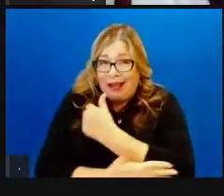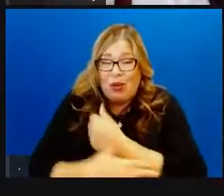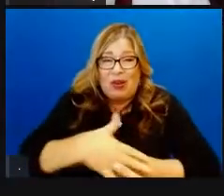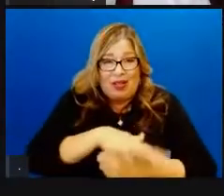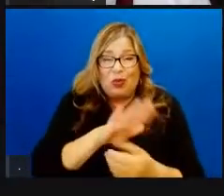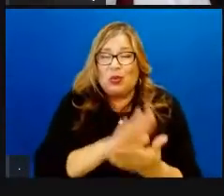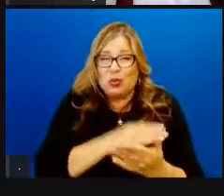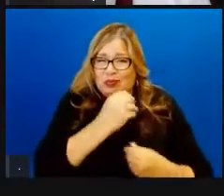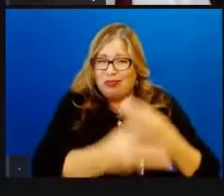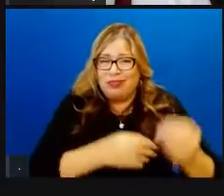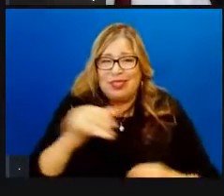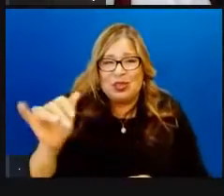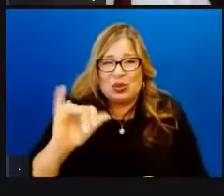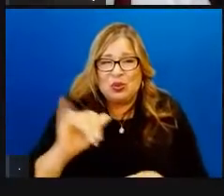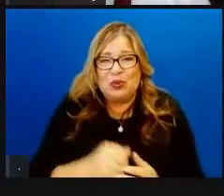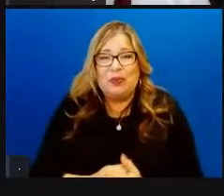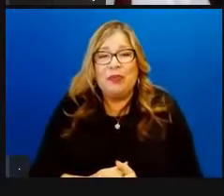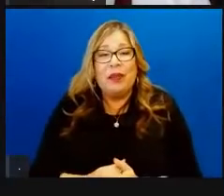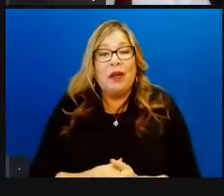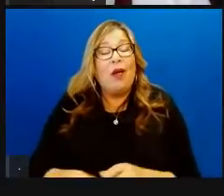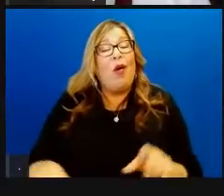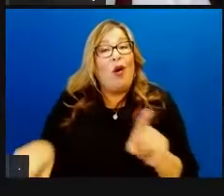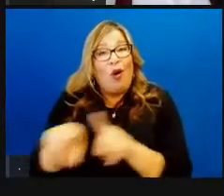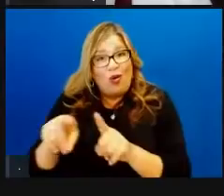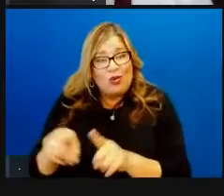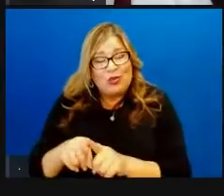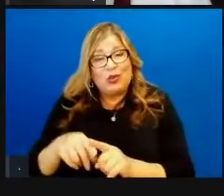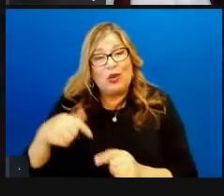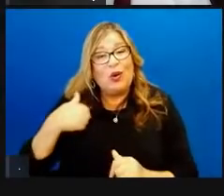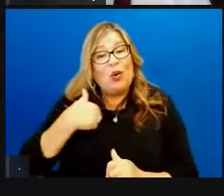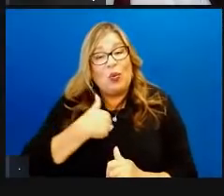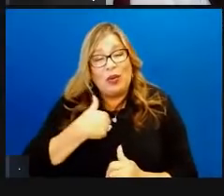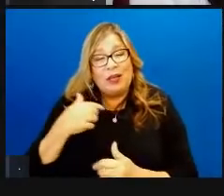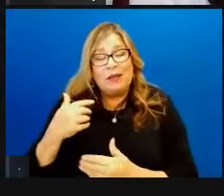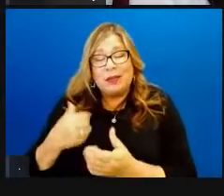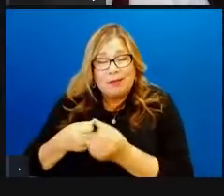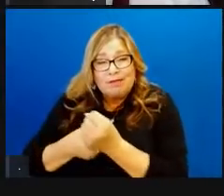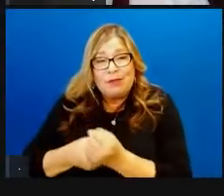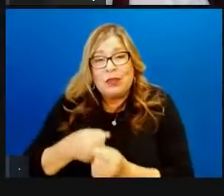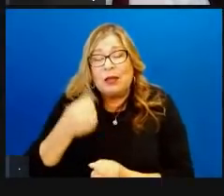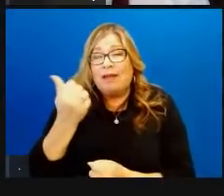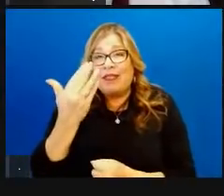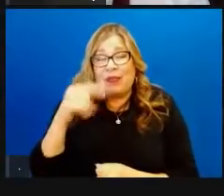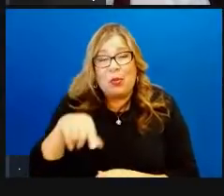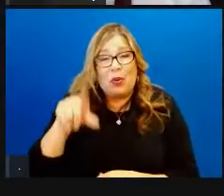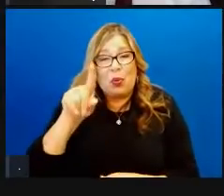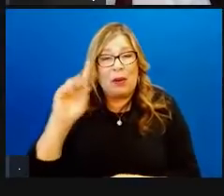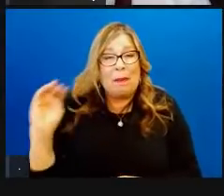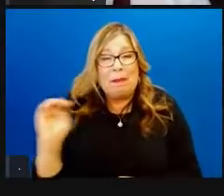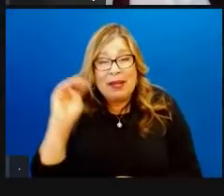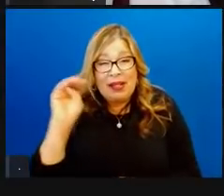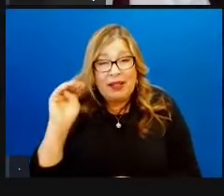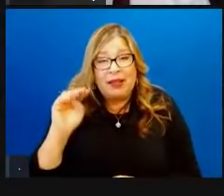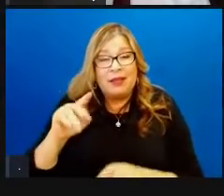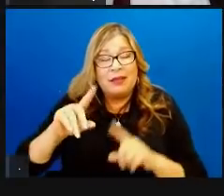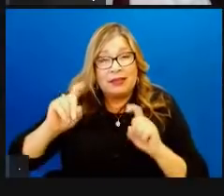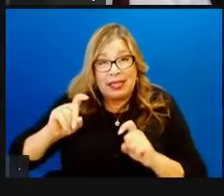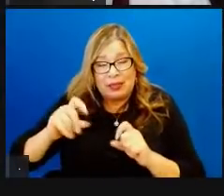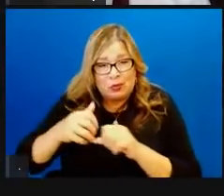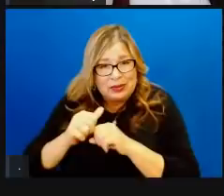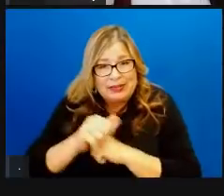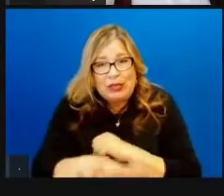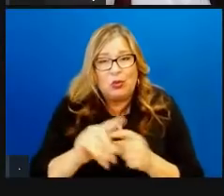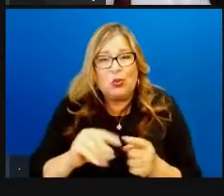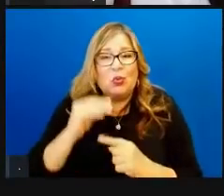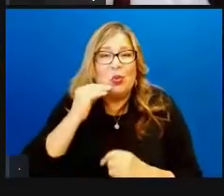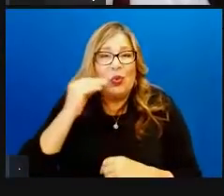over 15 million at-home tests distributed to schools, many of them, the vast majority, just since the middle of December